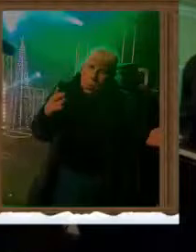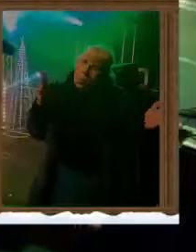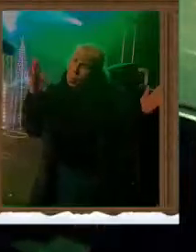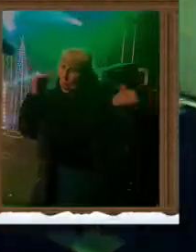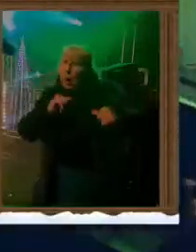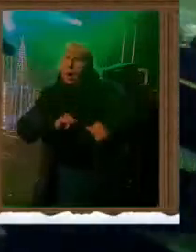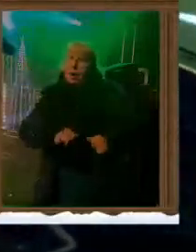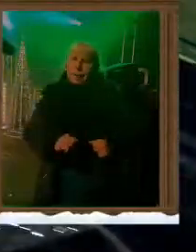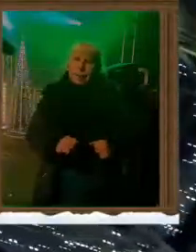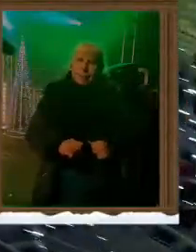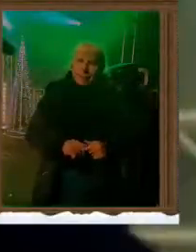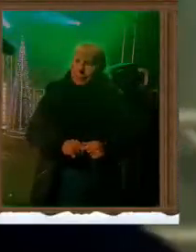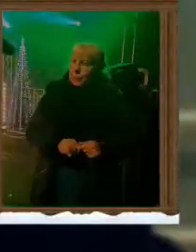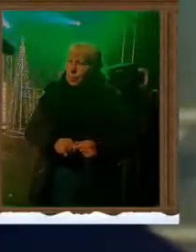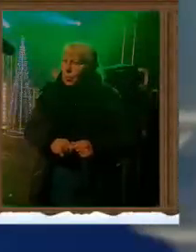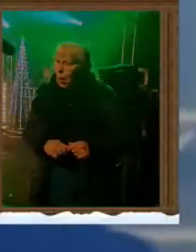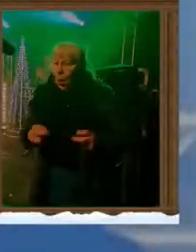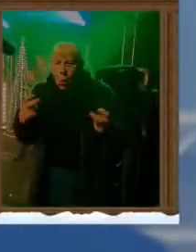too.